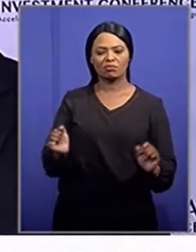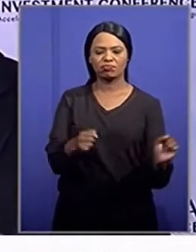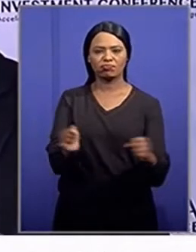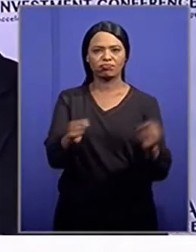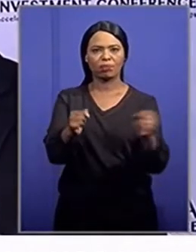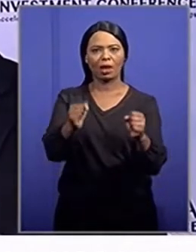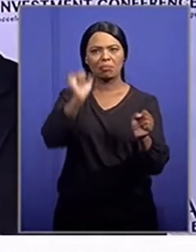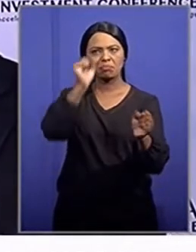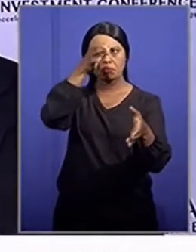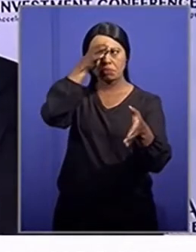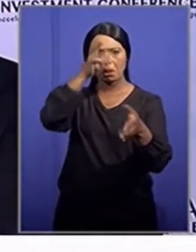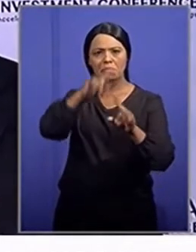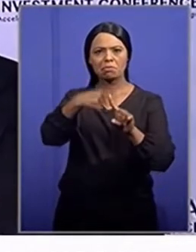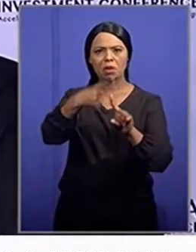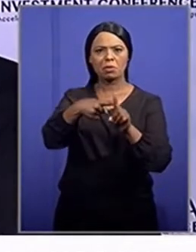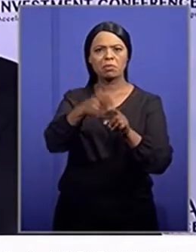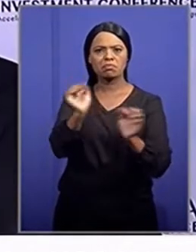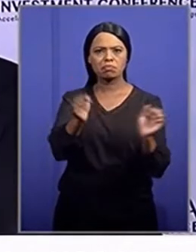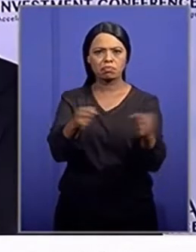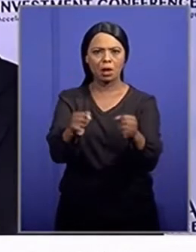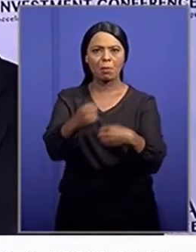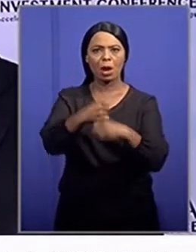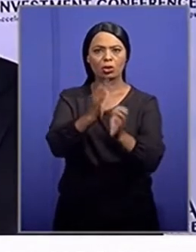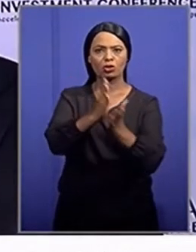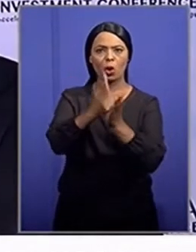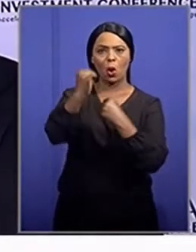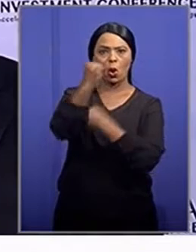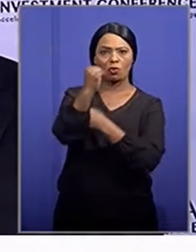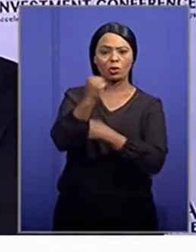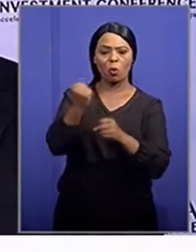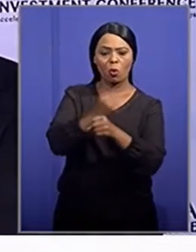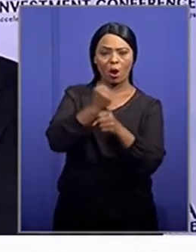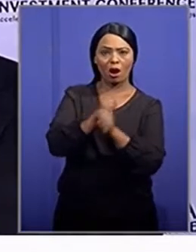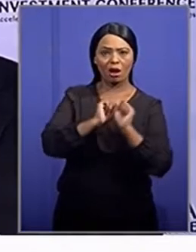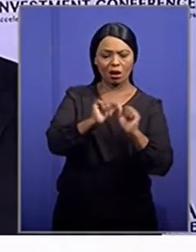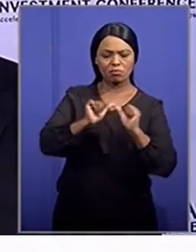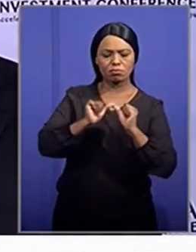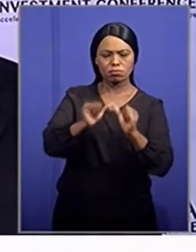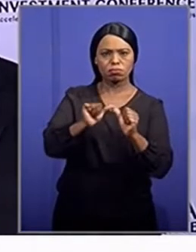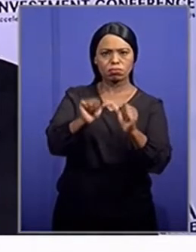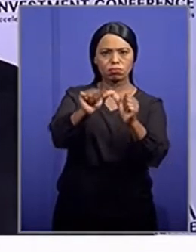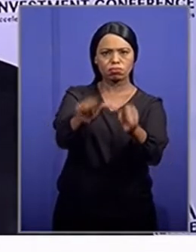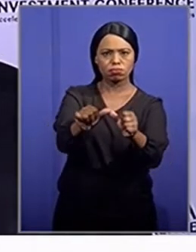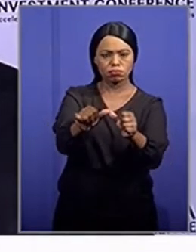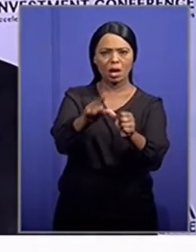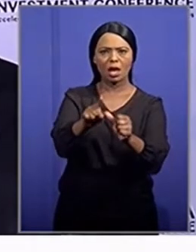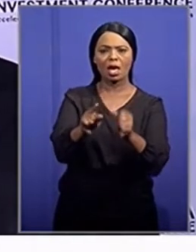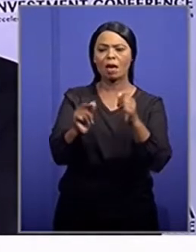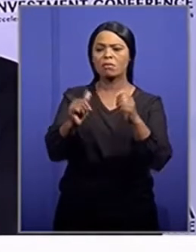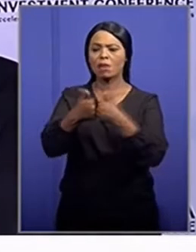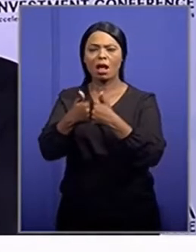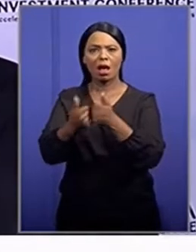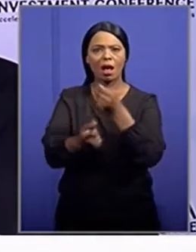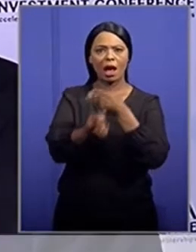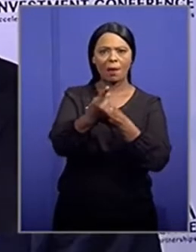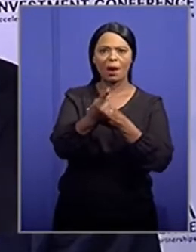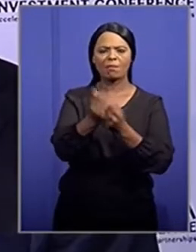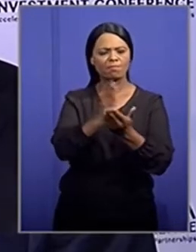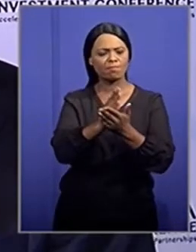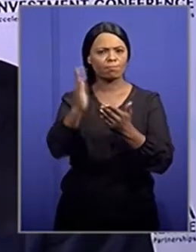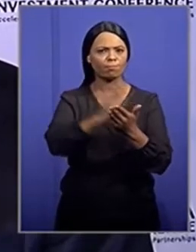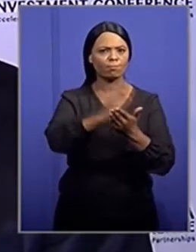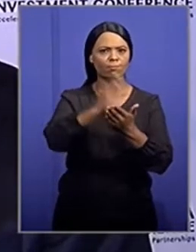experts to ensure that they work in his office to ensure that all the obstacles that still stand in the way for investment